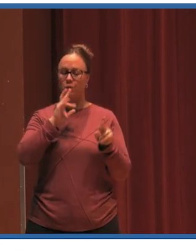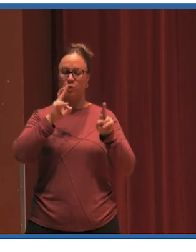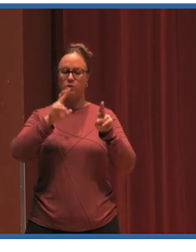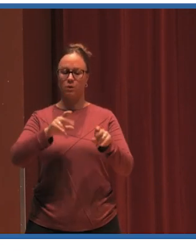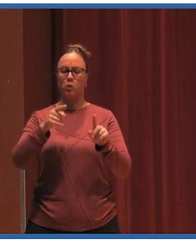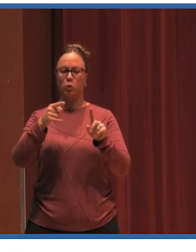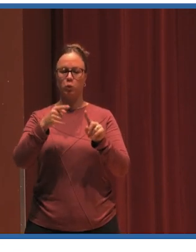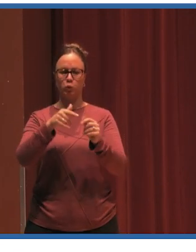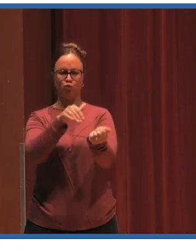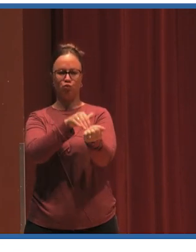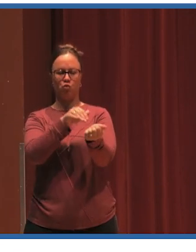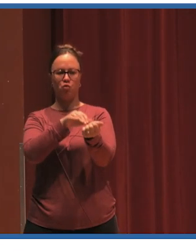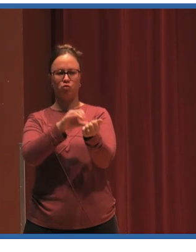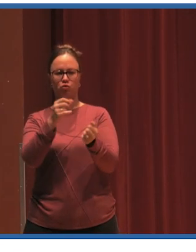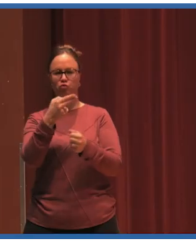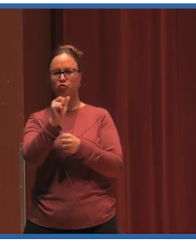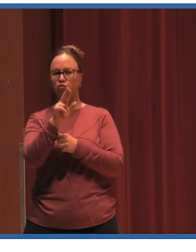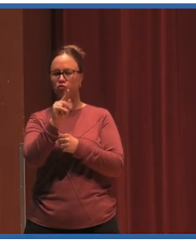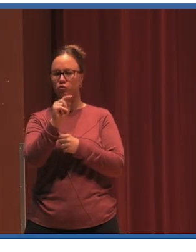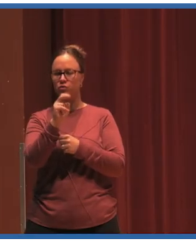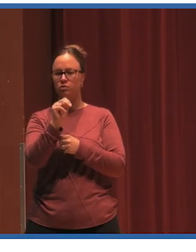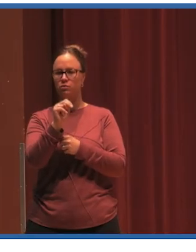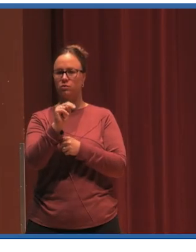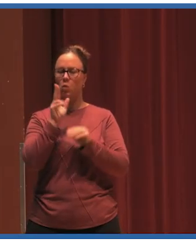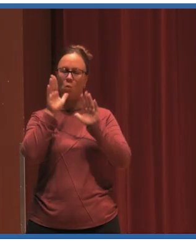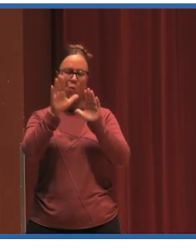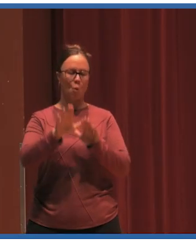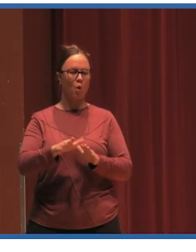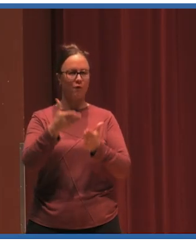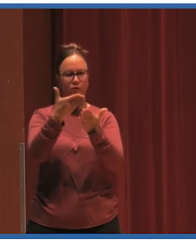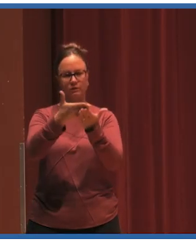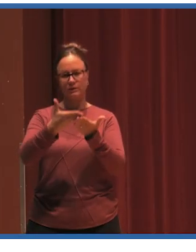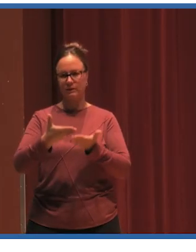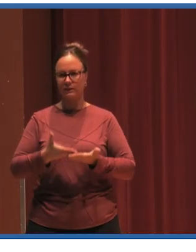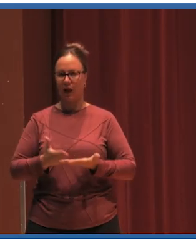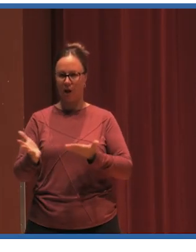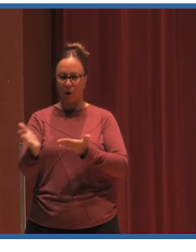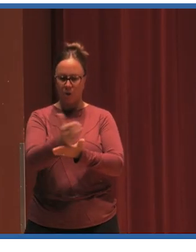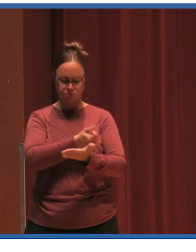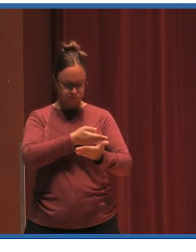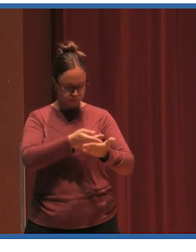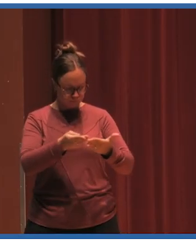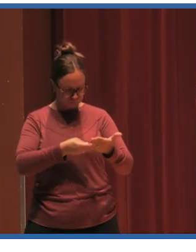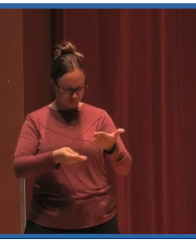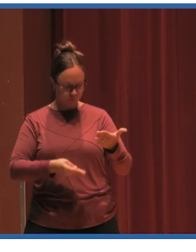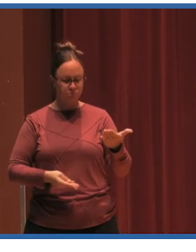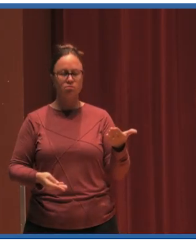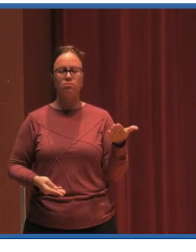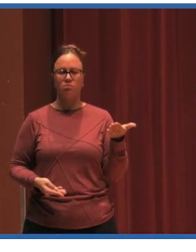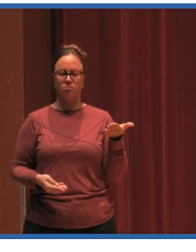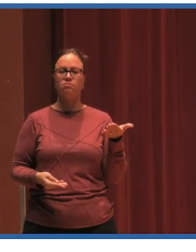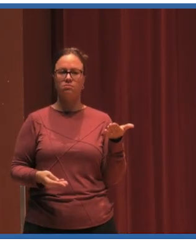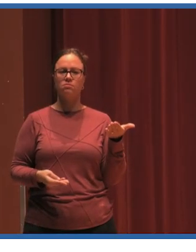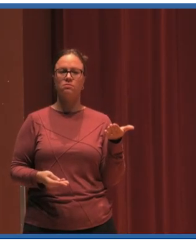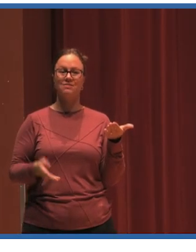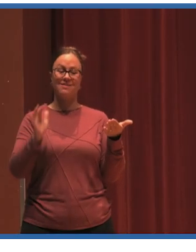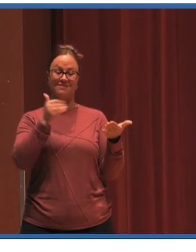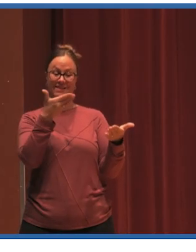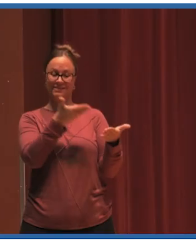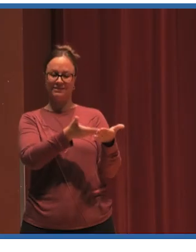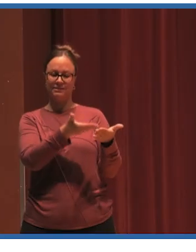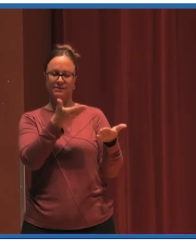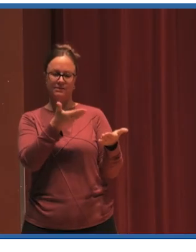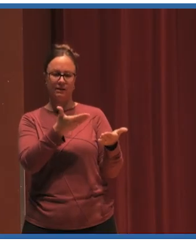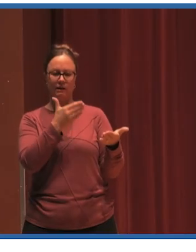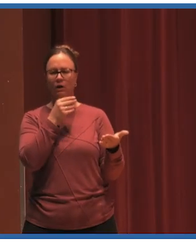Charlton's wonderful data collection, and not just data collection, but dissemination of the information. The data doesn't do any